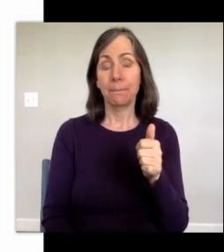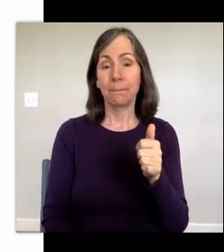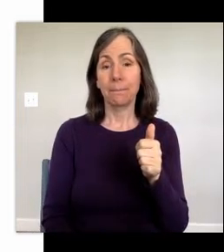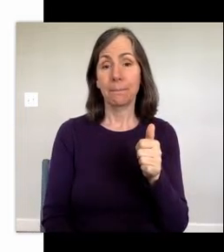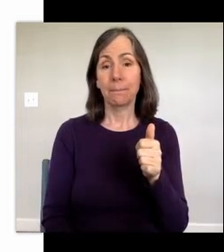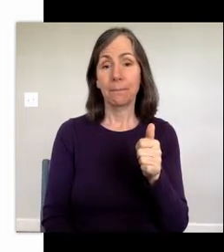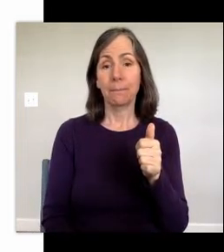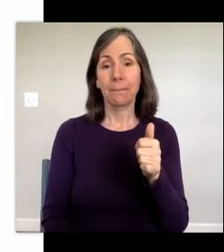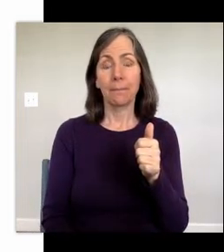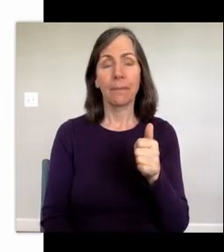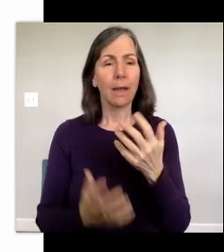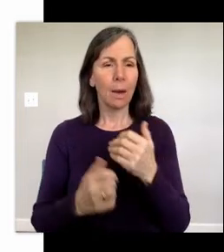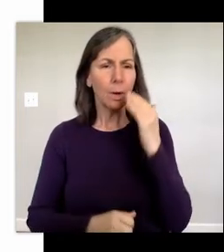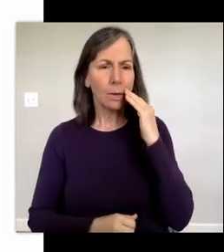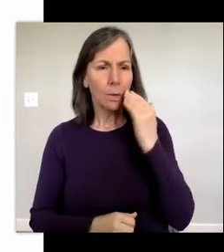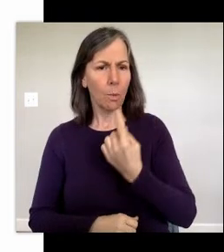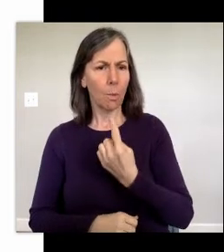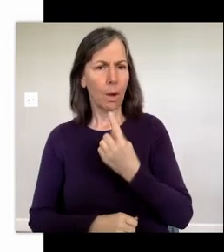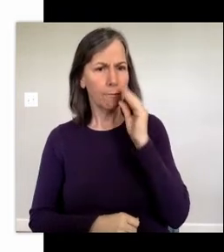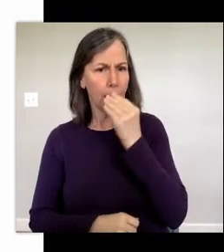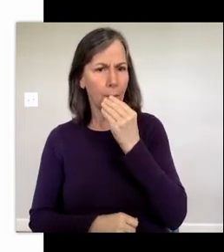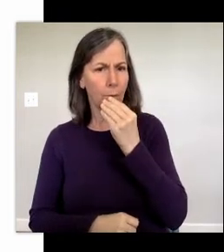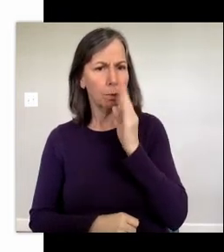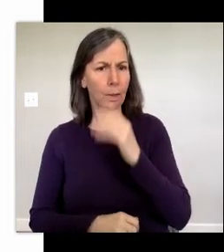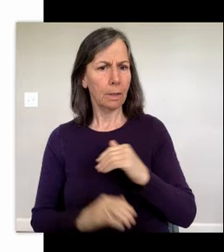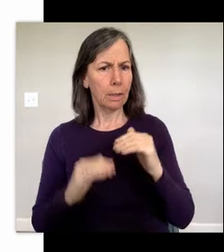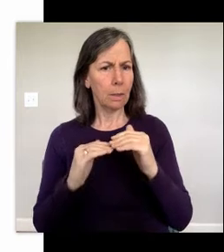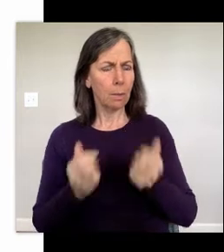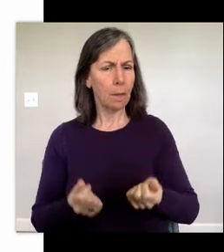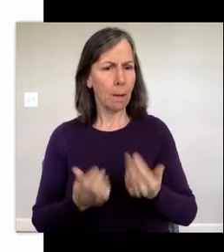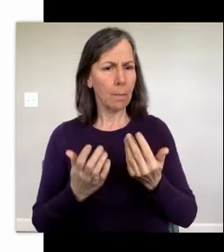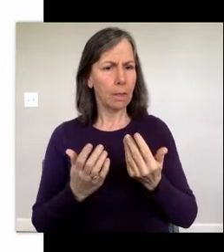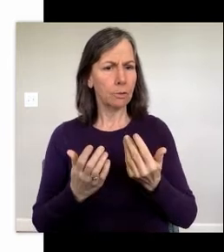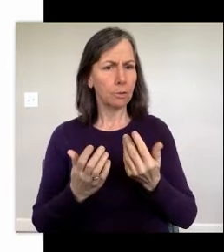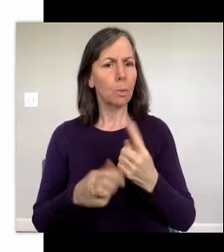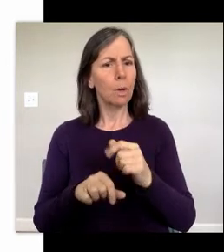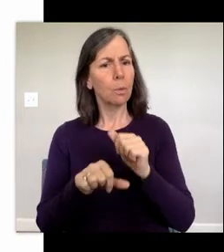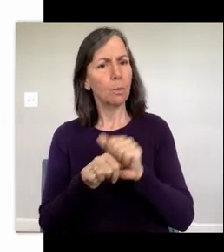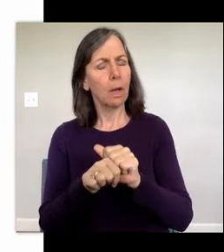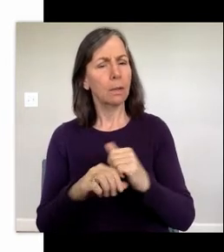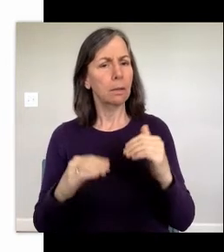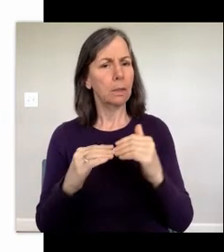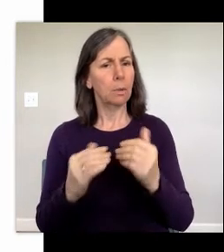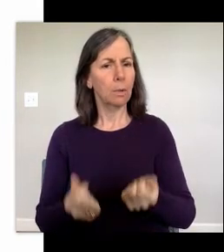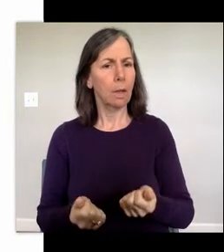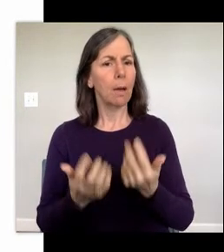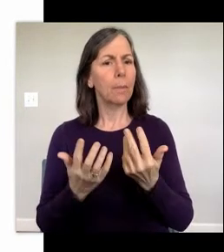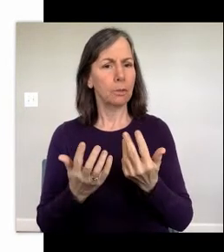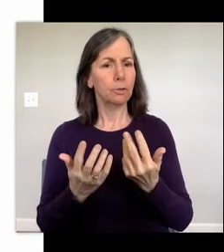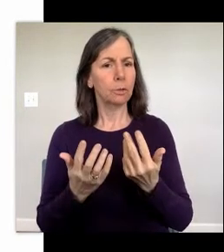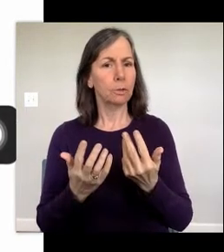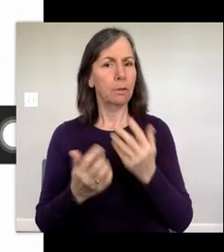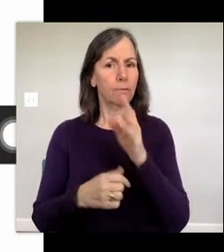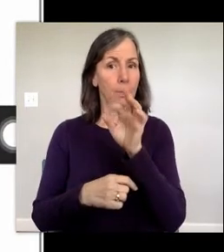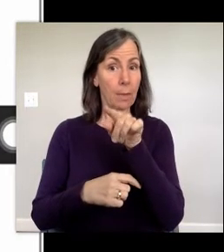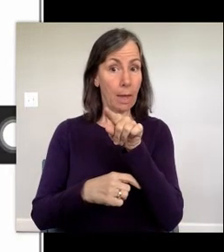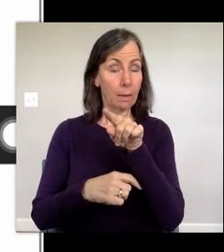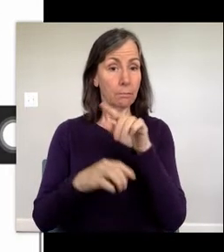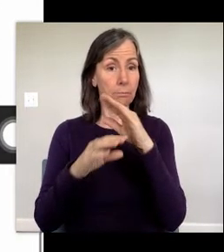And I kind of wanted to know what a flower could be worth and what a rock could be worth from this sentence.